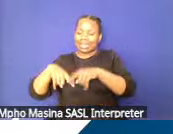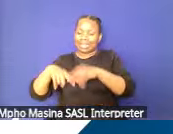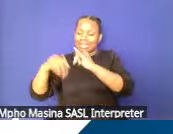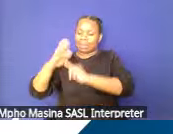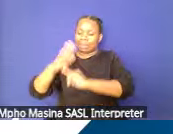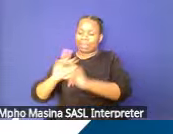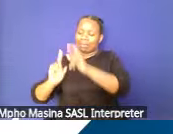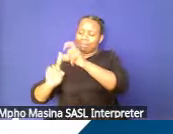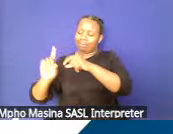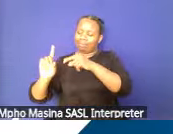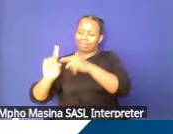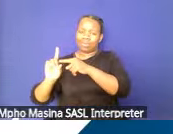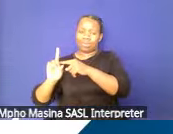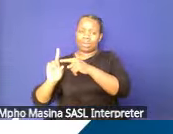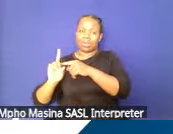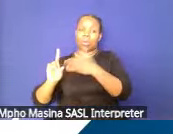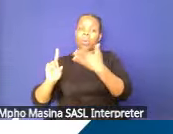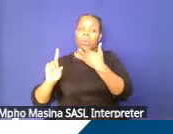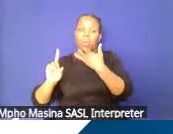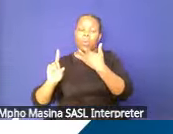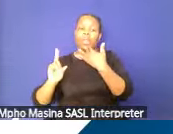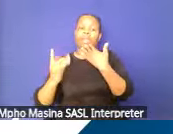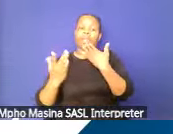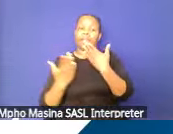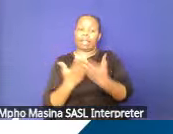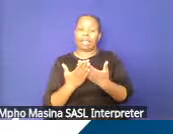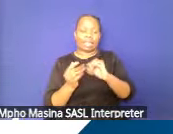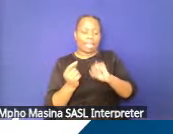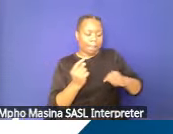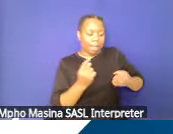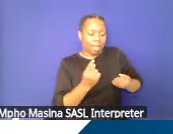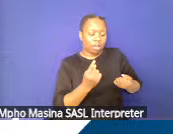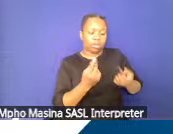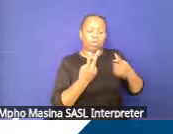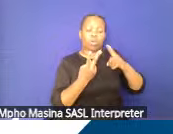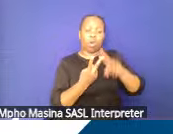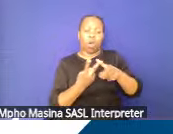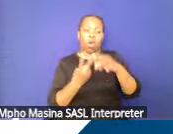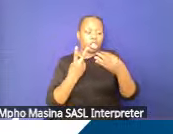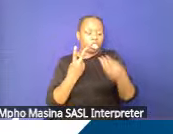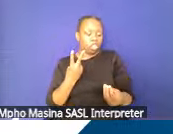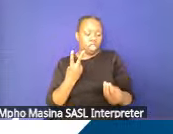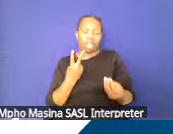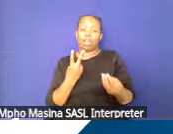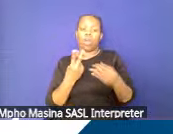Dependents who are neither a spouse nor a child do not qualify.